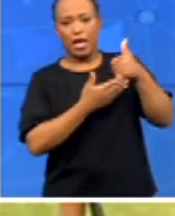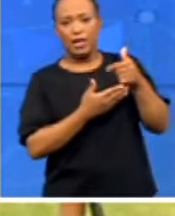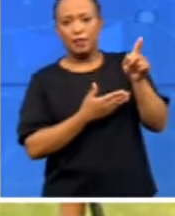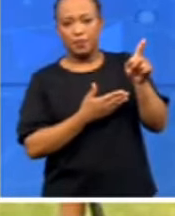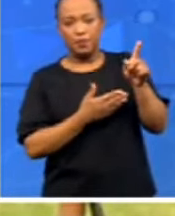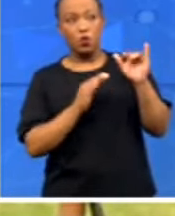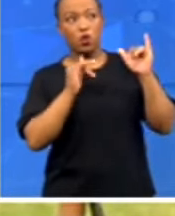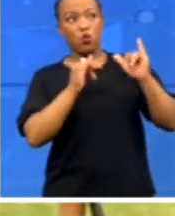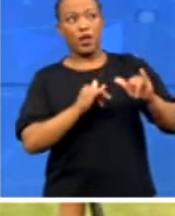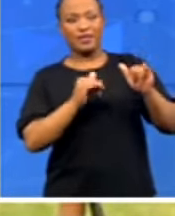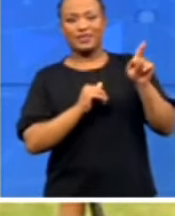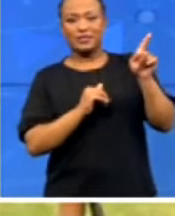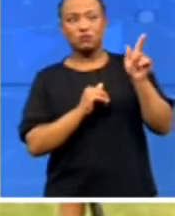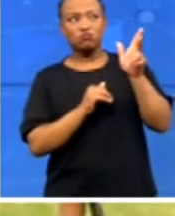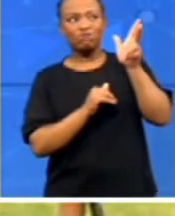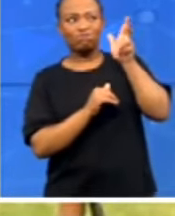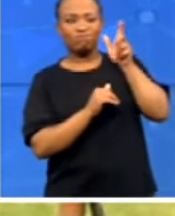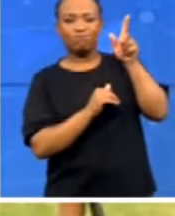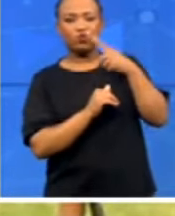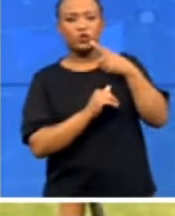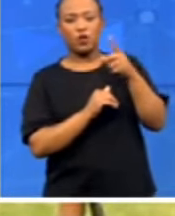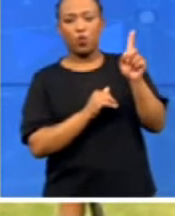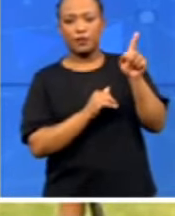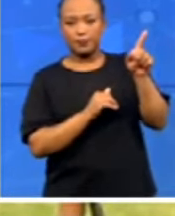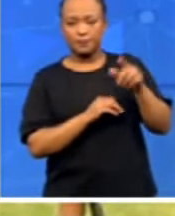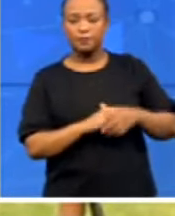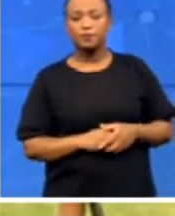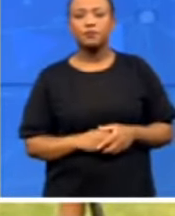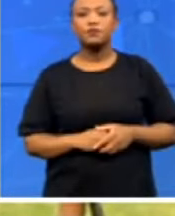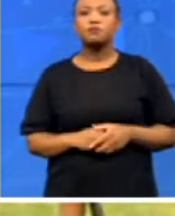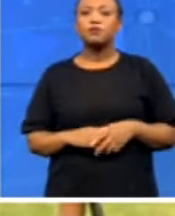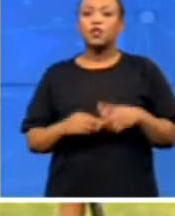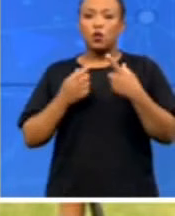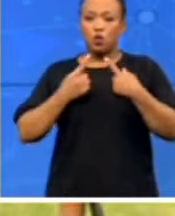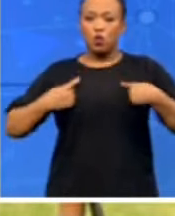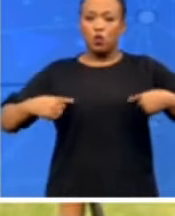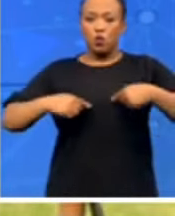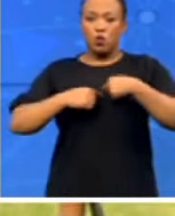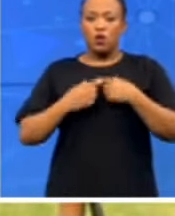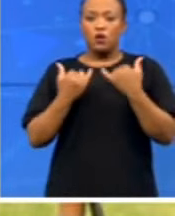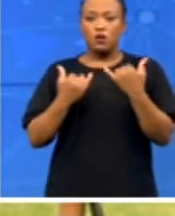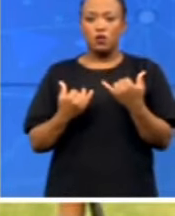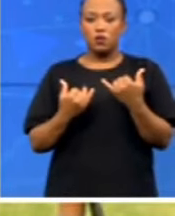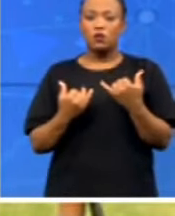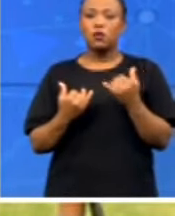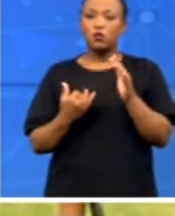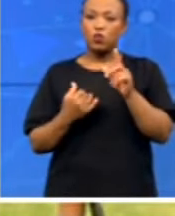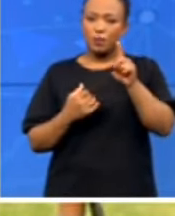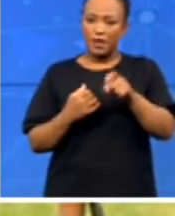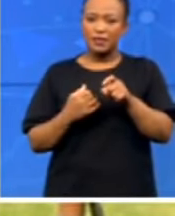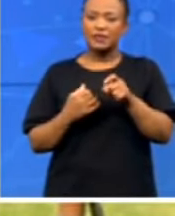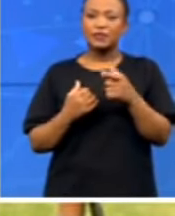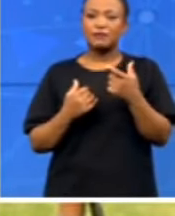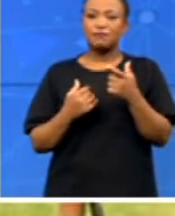what is to transpire from that. But we ought to applaud as well Sanral for their prompt response, because a day after